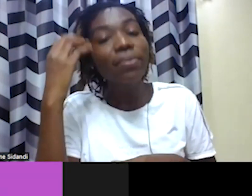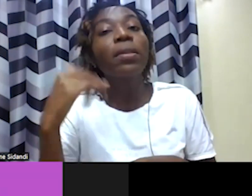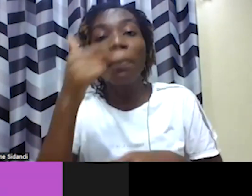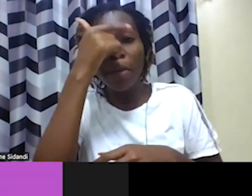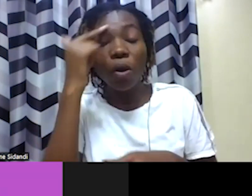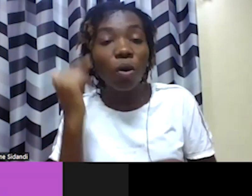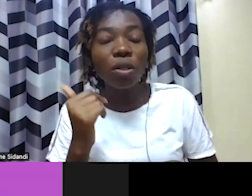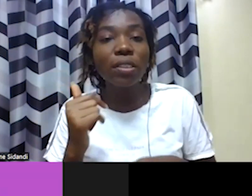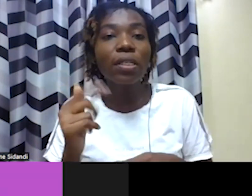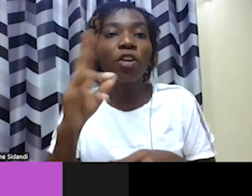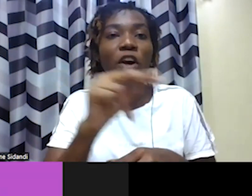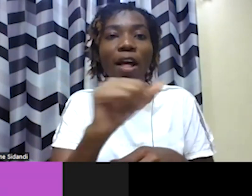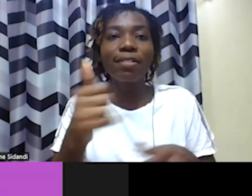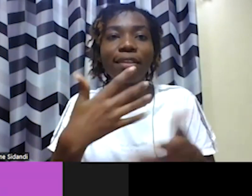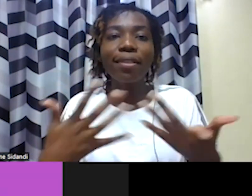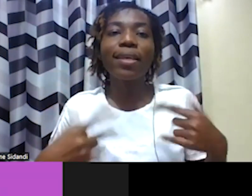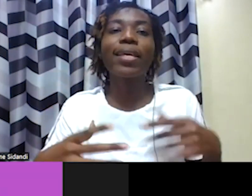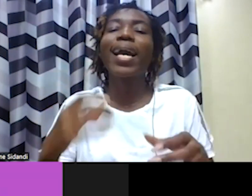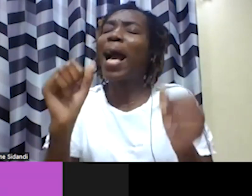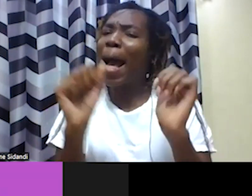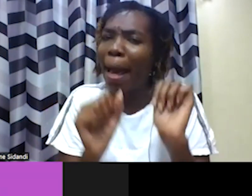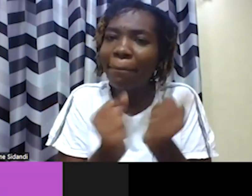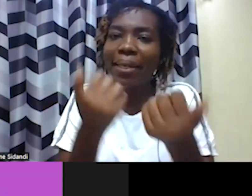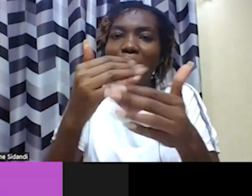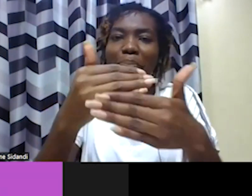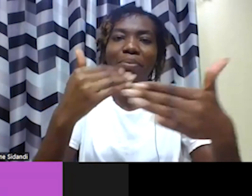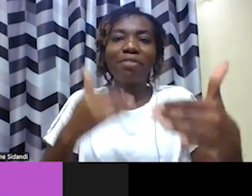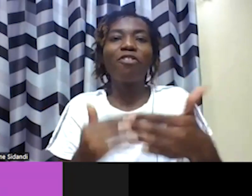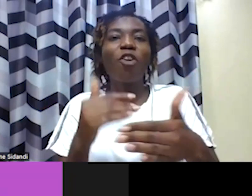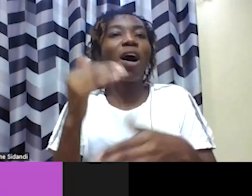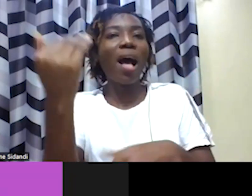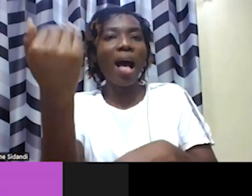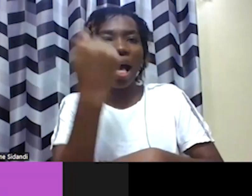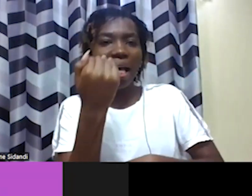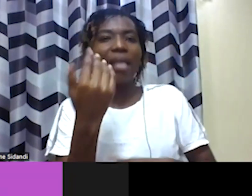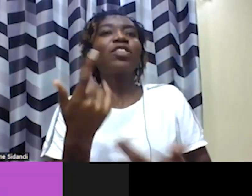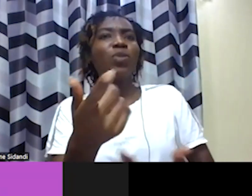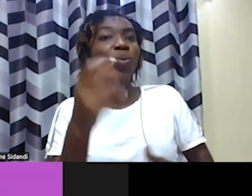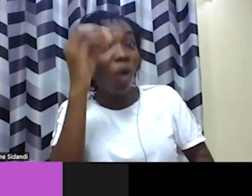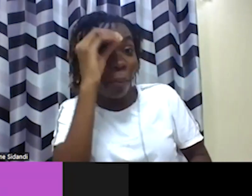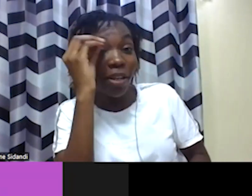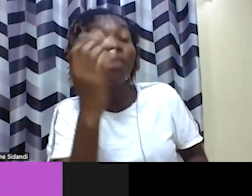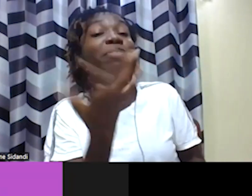Because nothing takes place before you're asked to give your opinion.